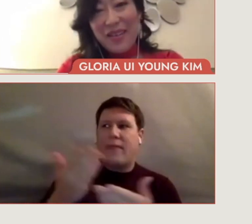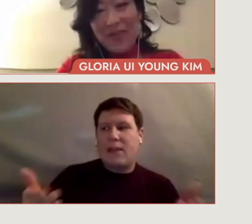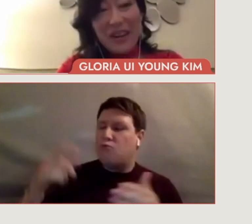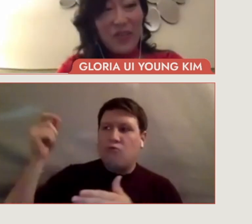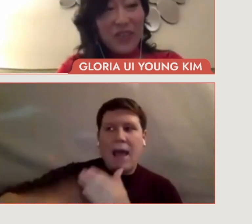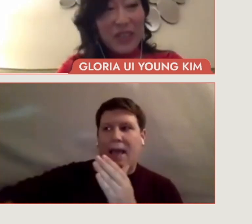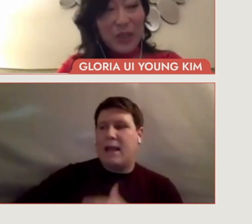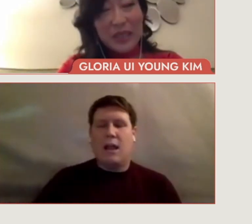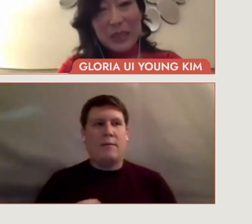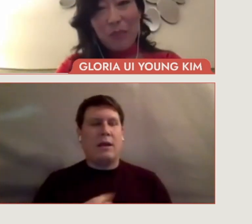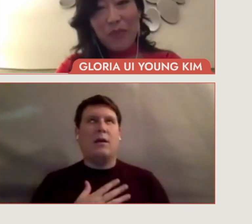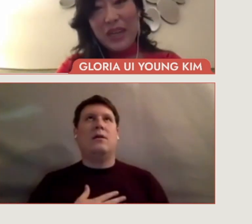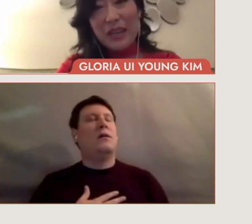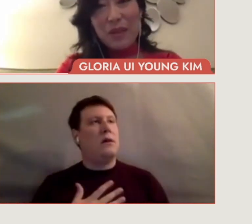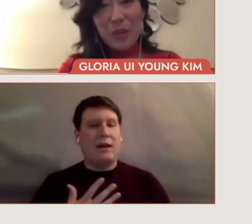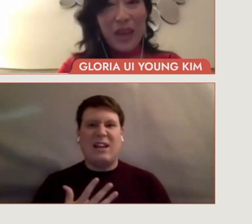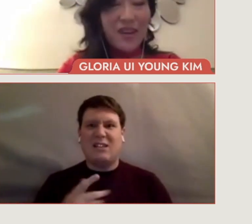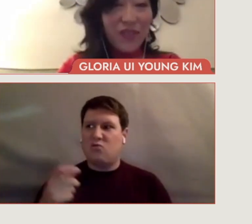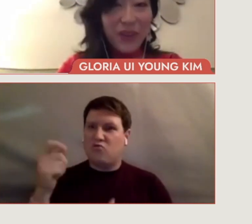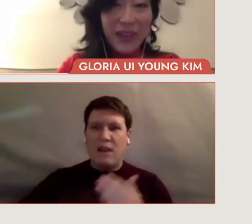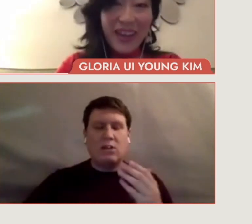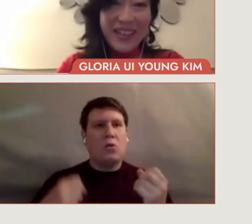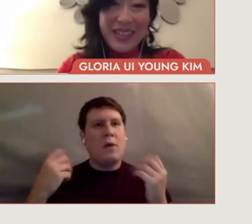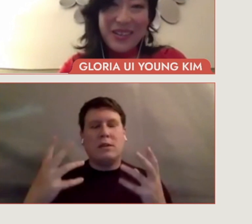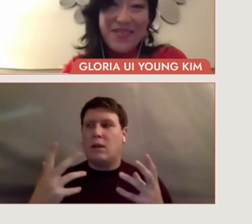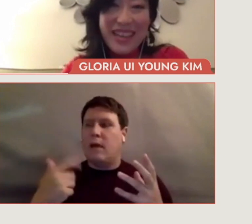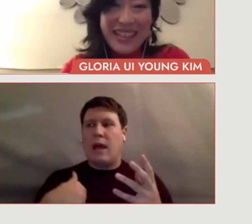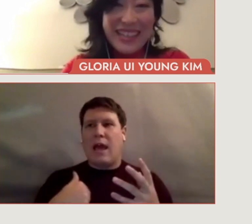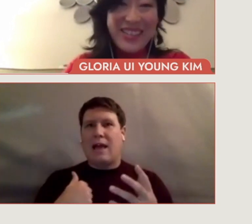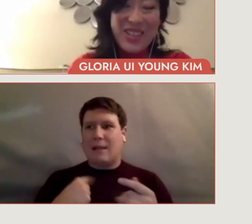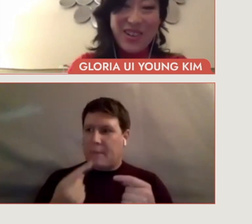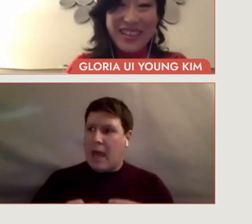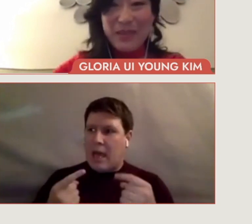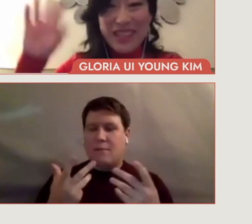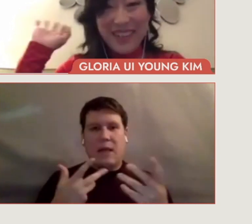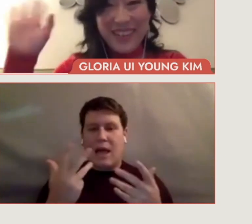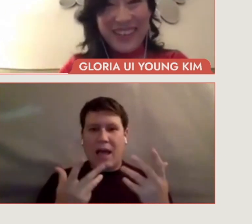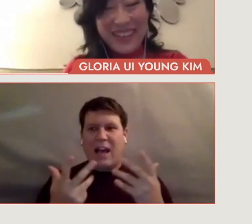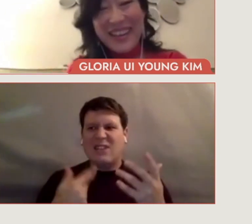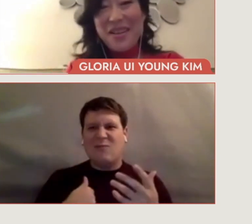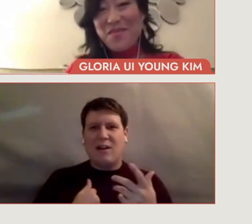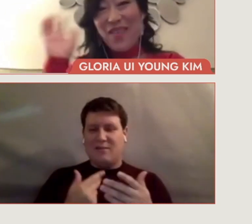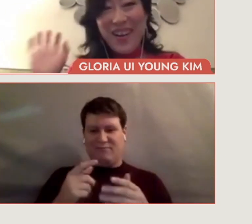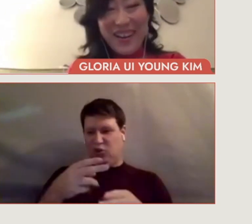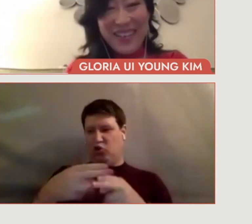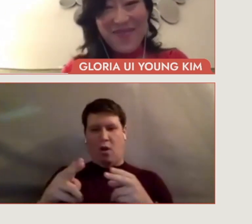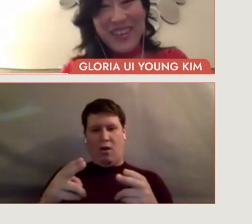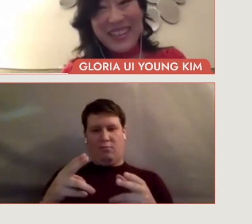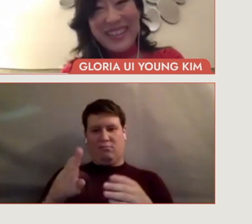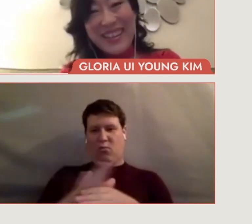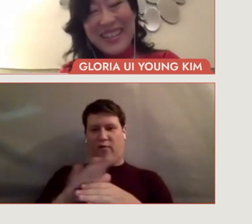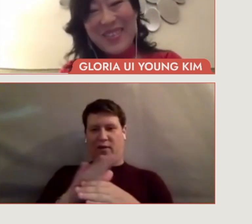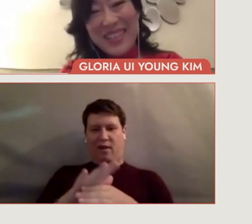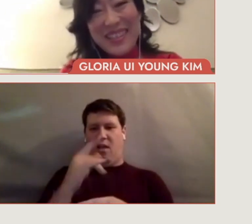like write a feature. It's writing can be so painful. Like, I just want to make this into a short and just be done with it and move on.